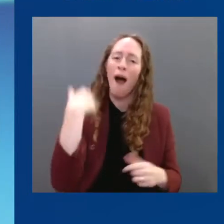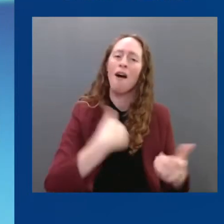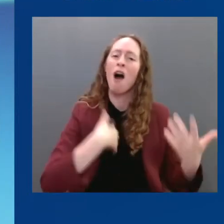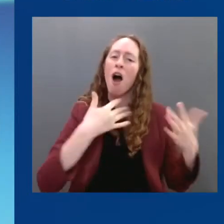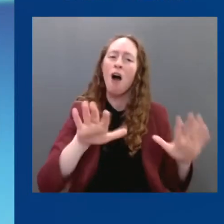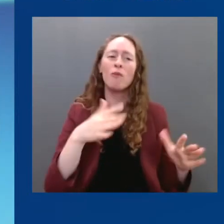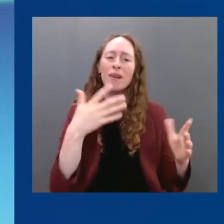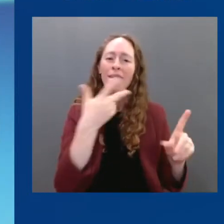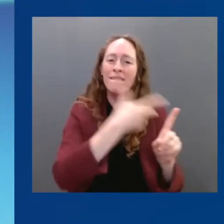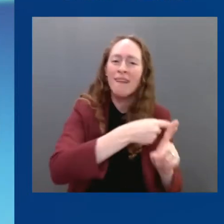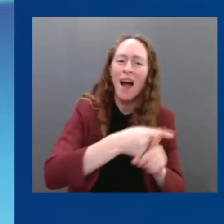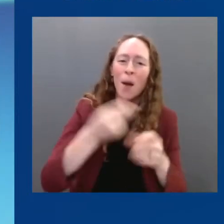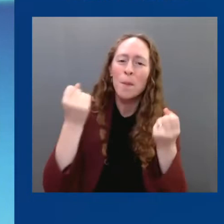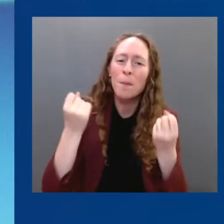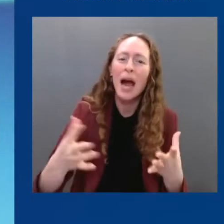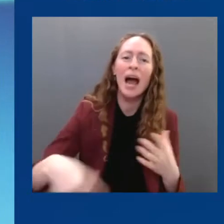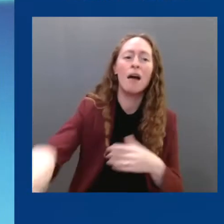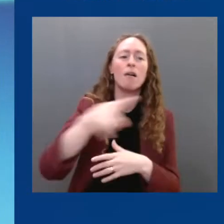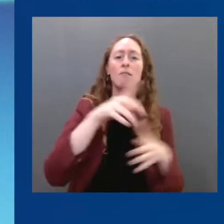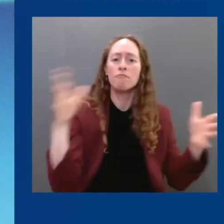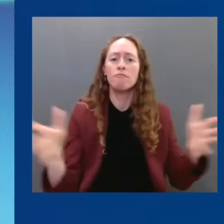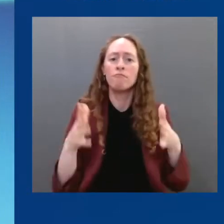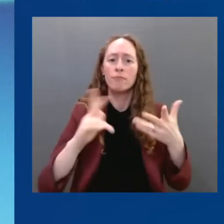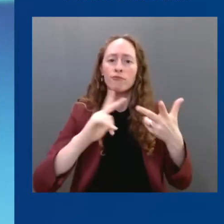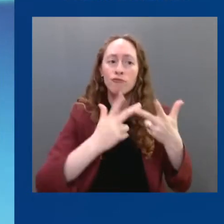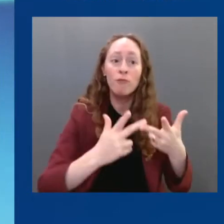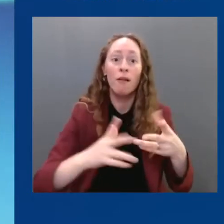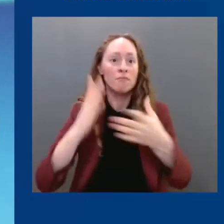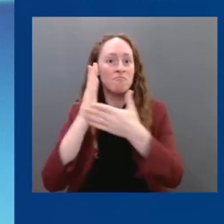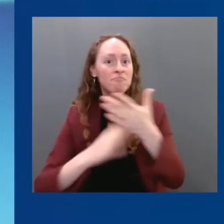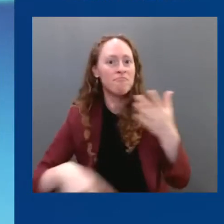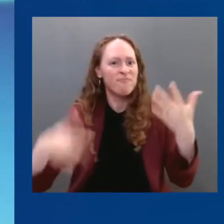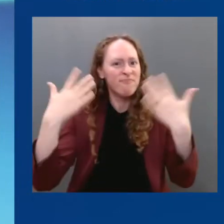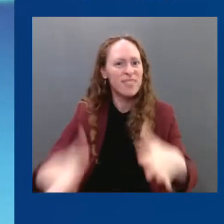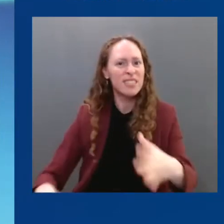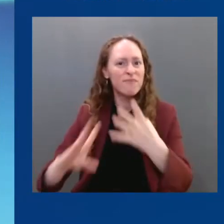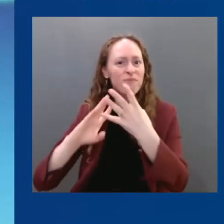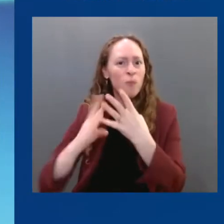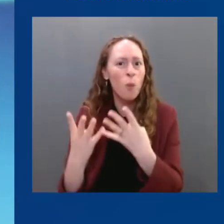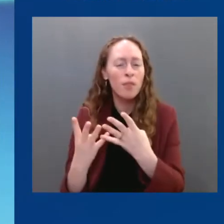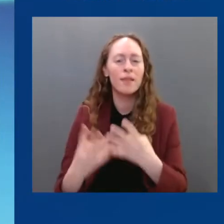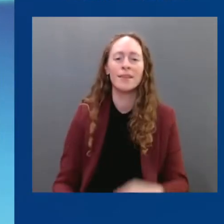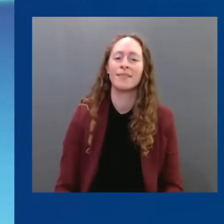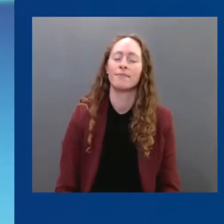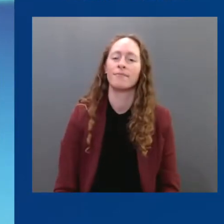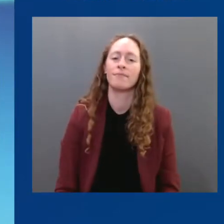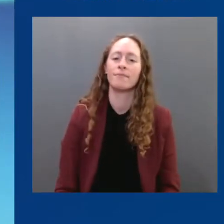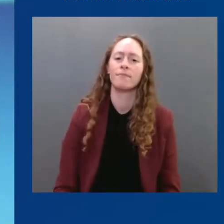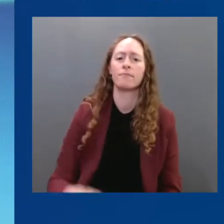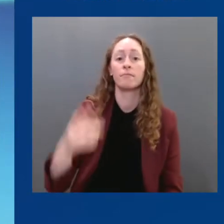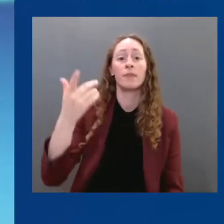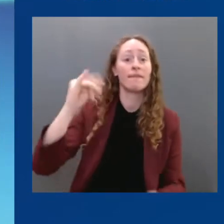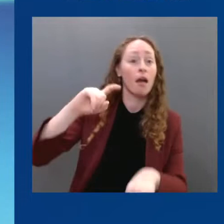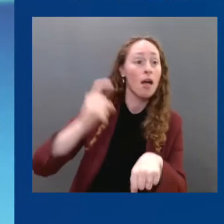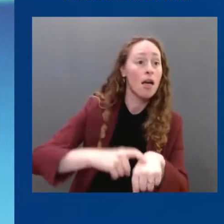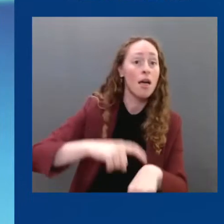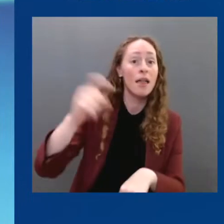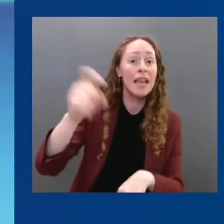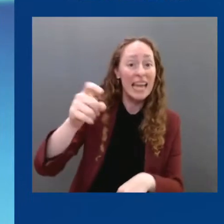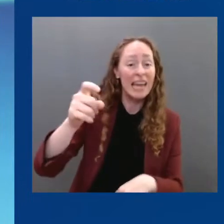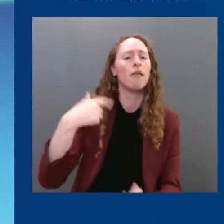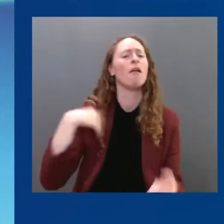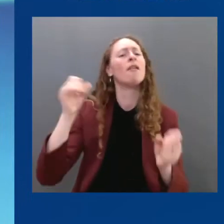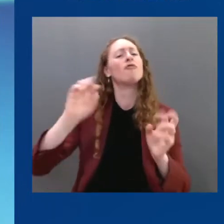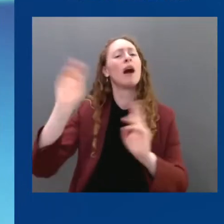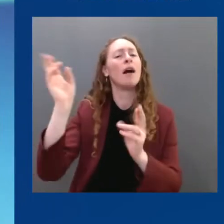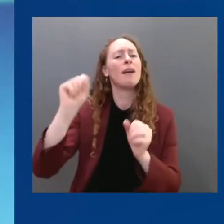incredibly focused effort on making sure that treatments and testing are widely available. But let me make another really important point.